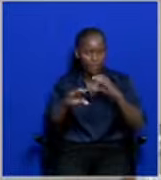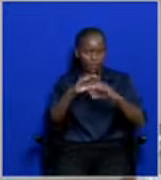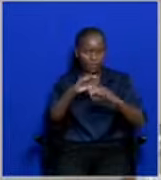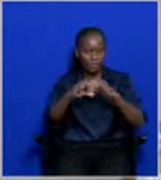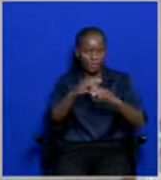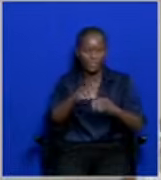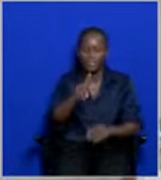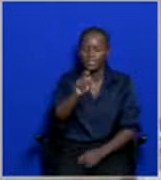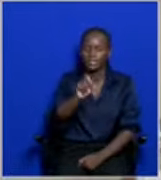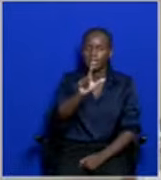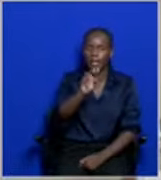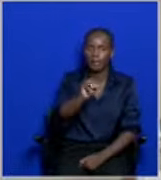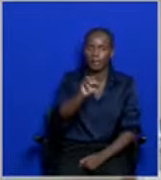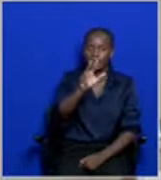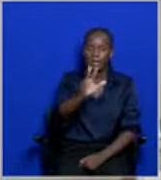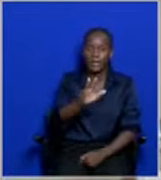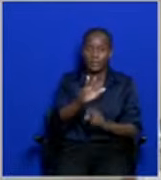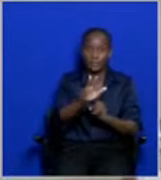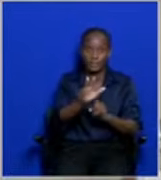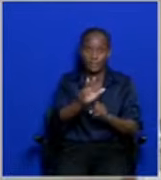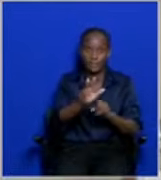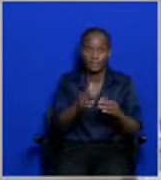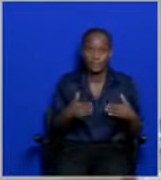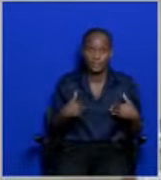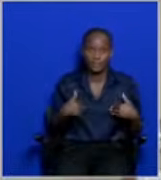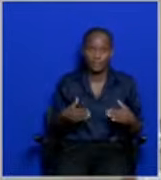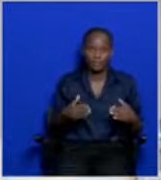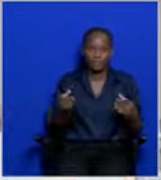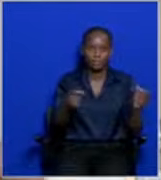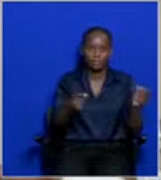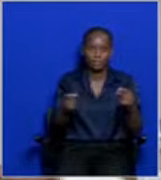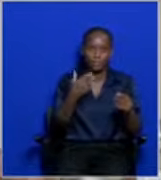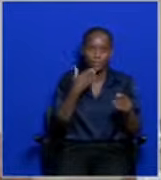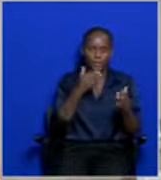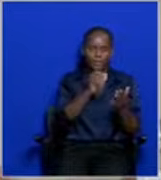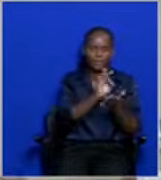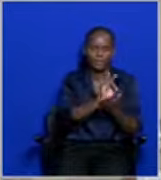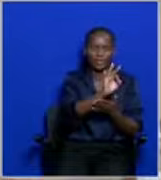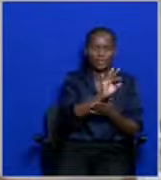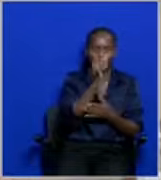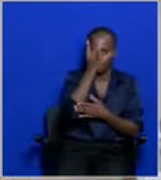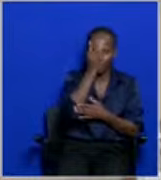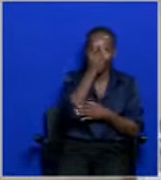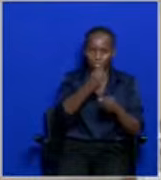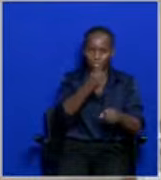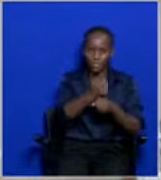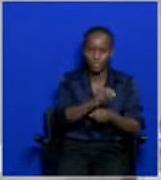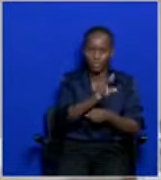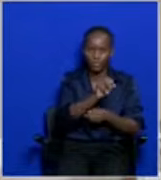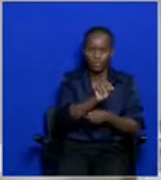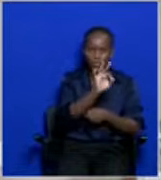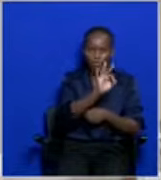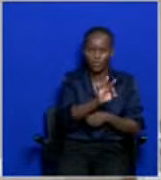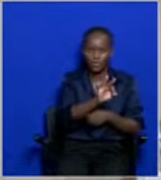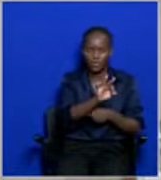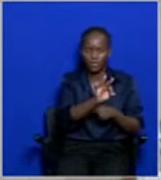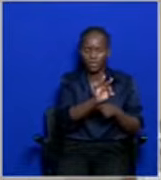of 13 March 2023 at page 588 up to page